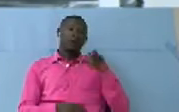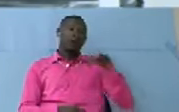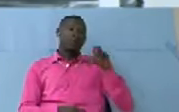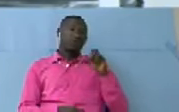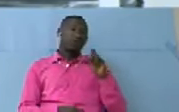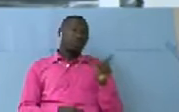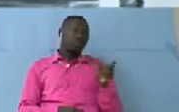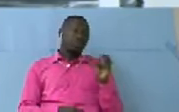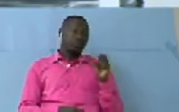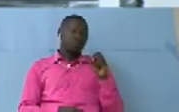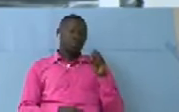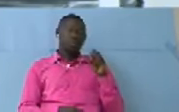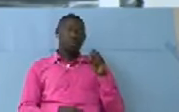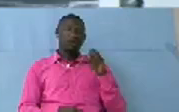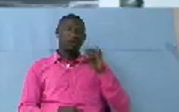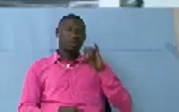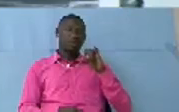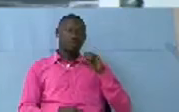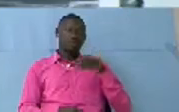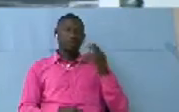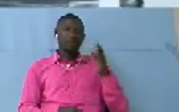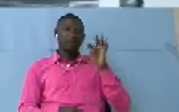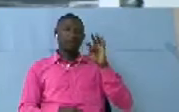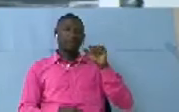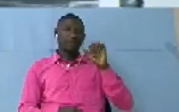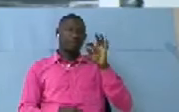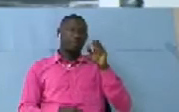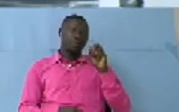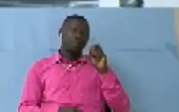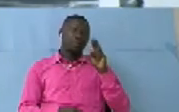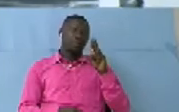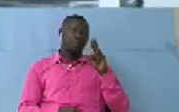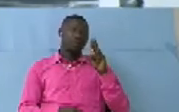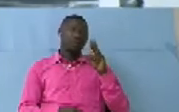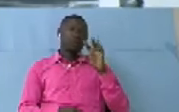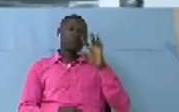Fatu Kamara Farmata Jawara. I am Molfala Sawole. He bought